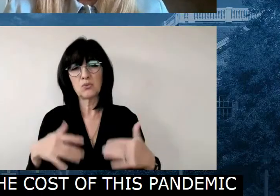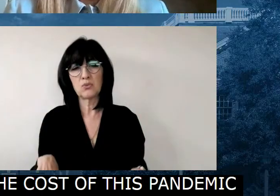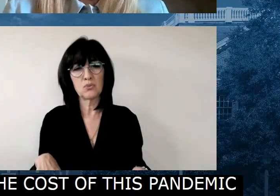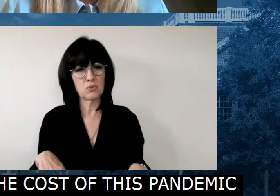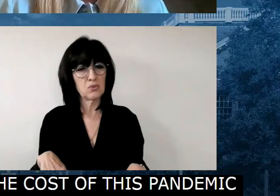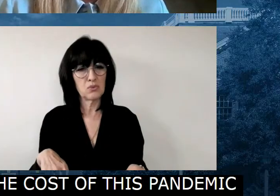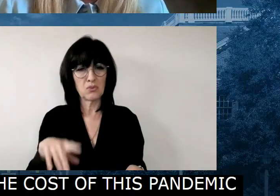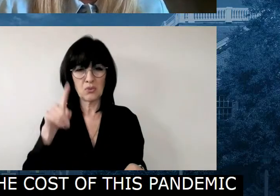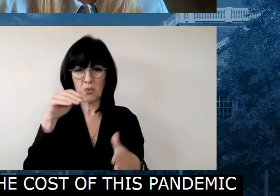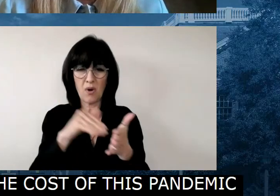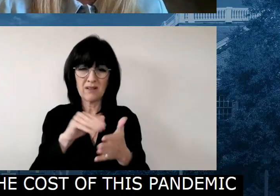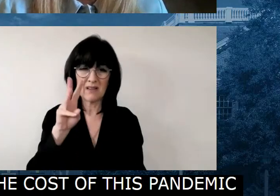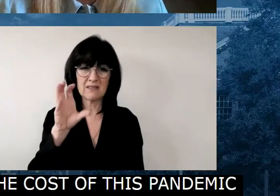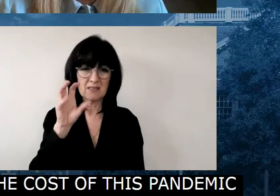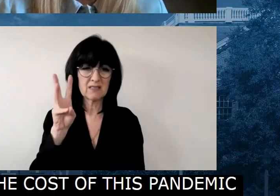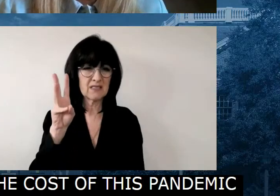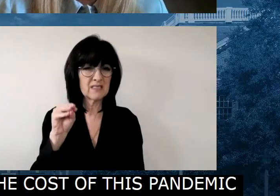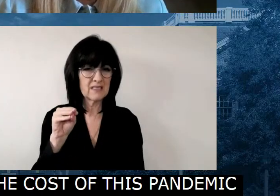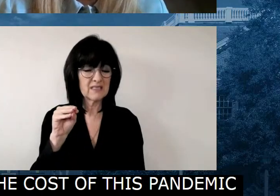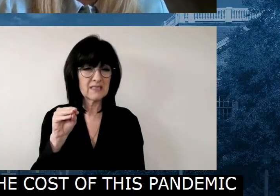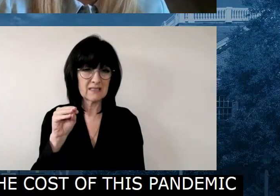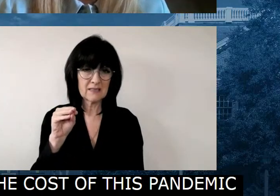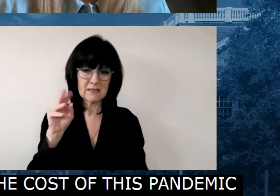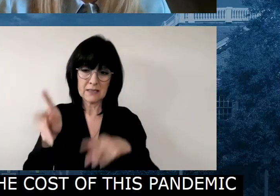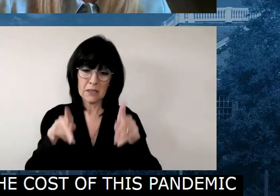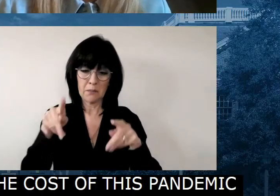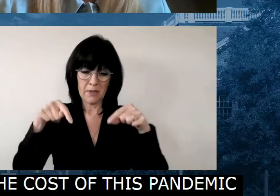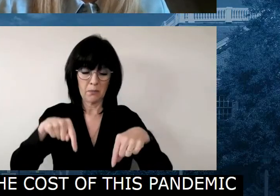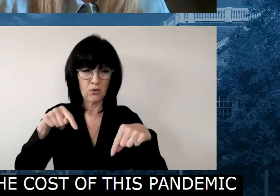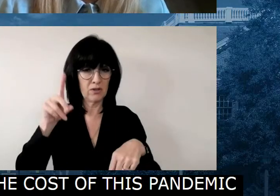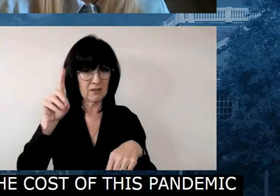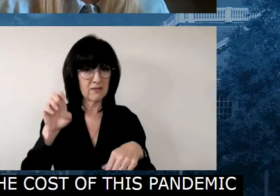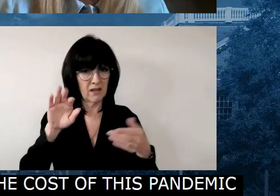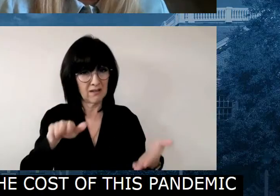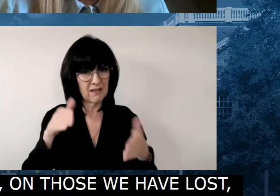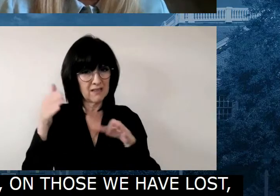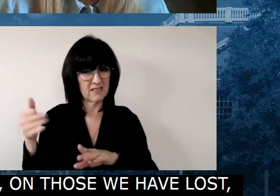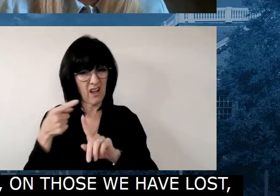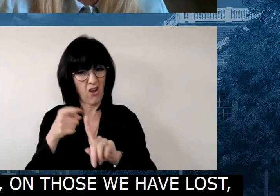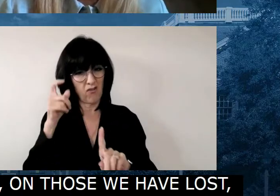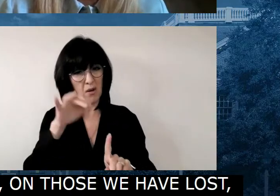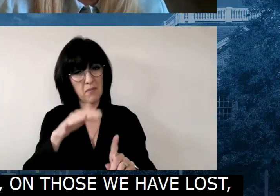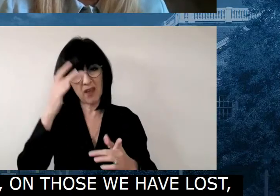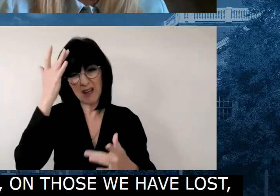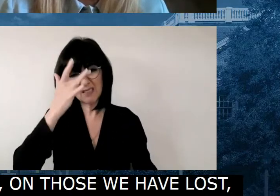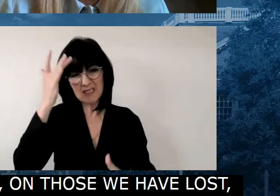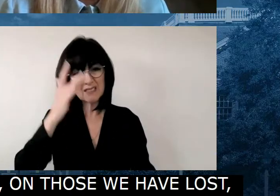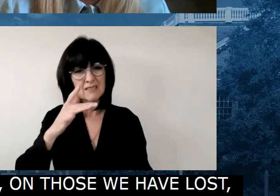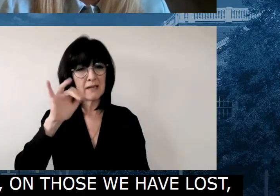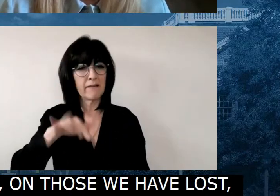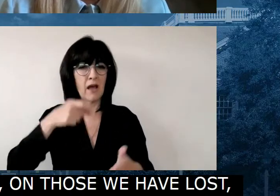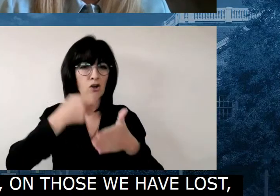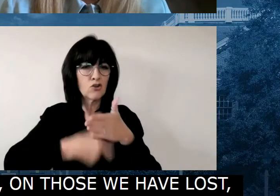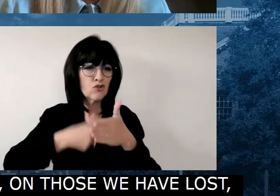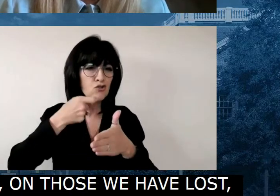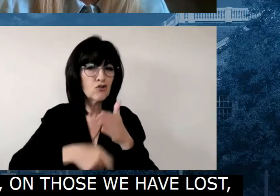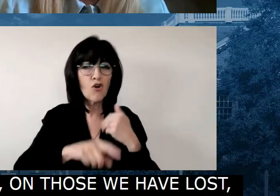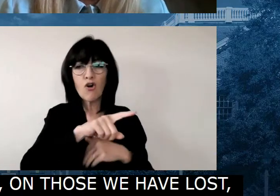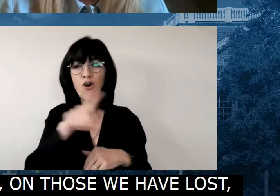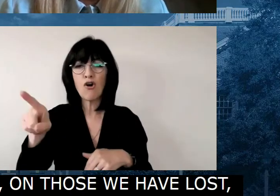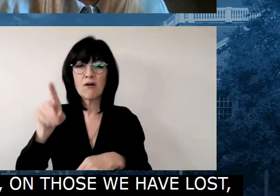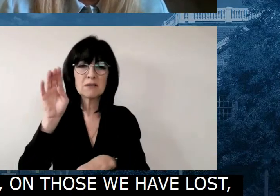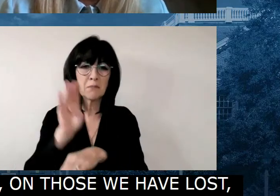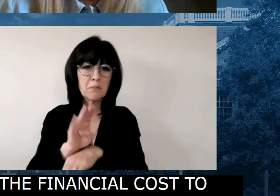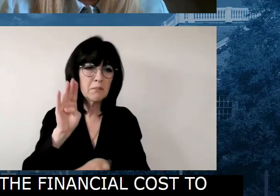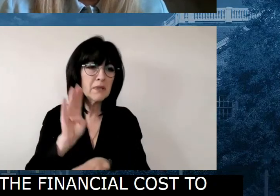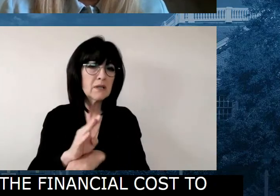1,660 Delawareans, it's just tragic. The financial cost to businesses, to